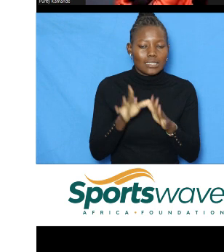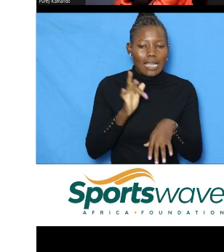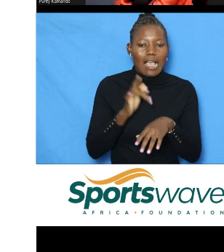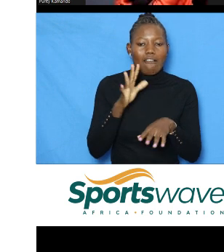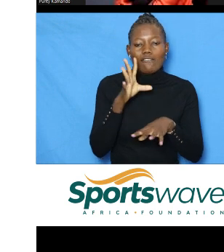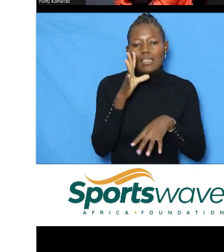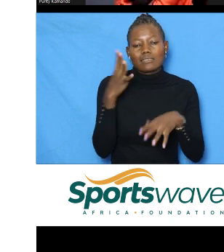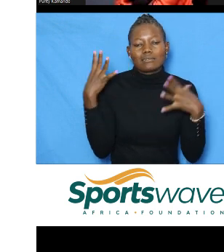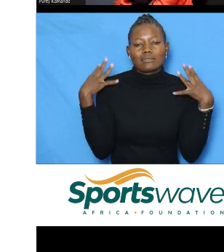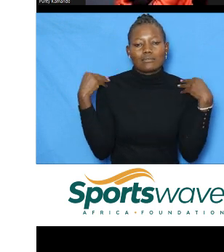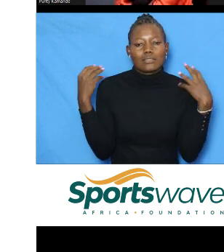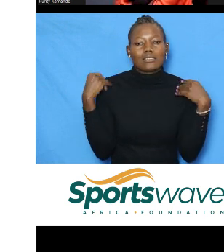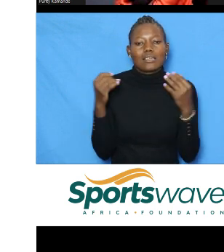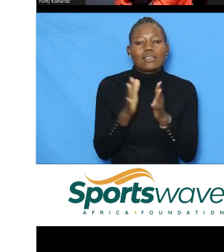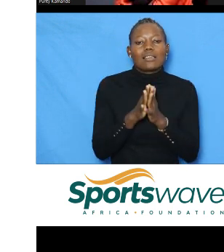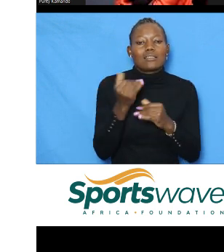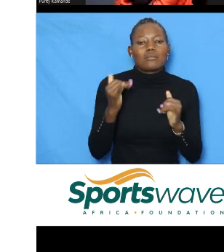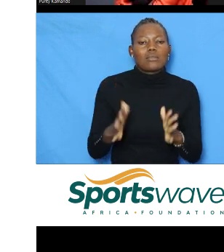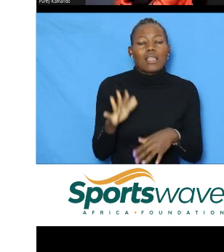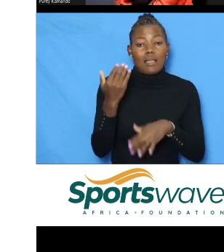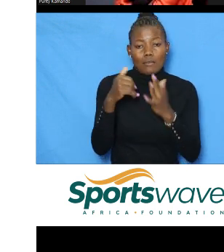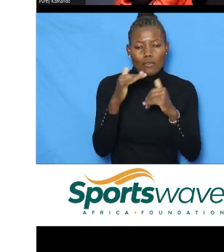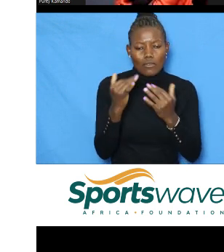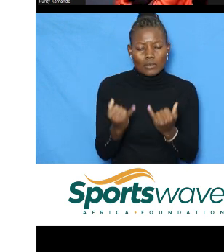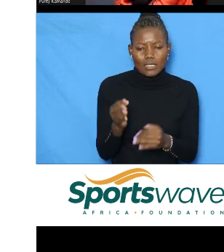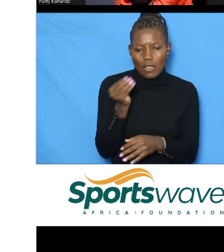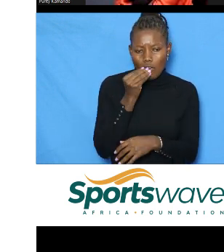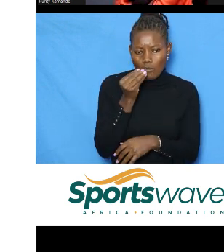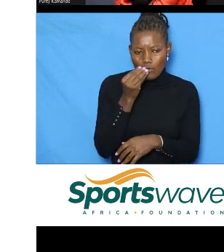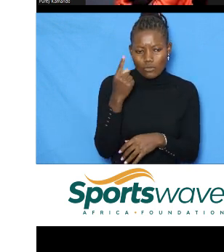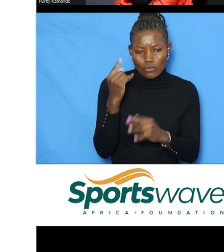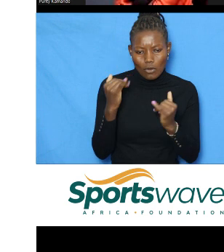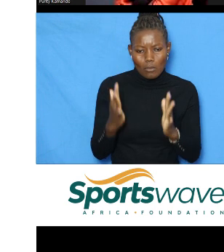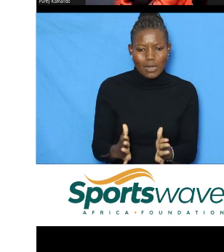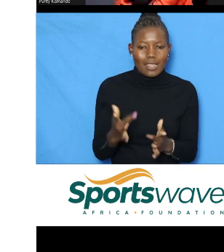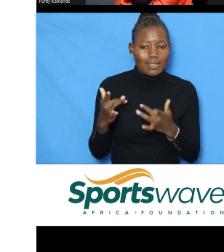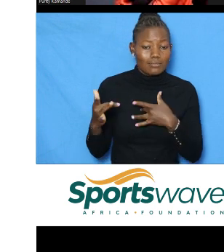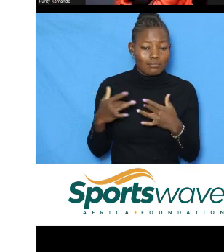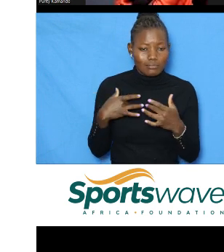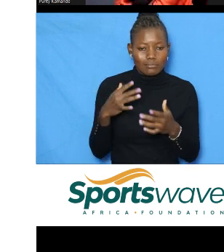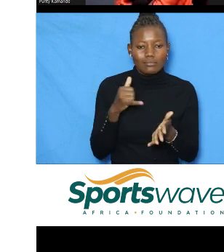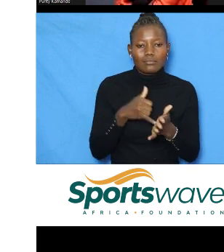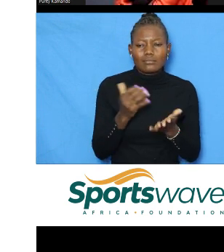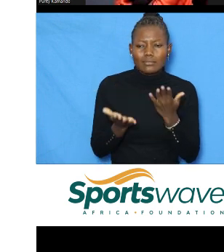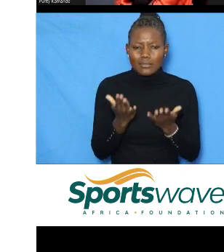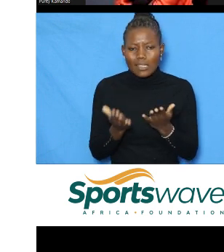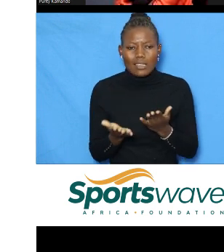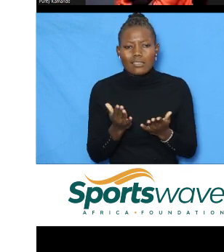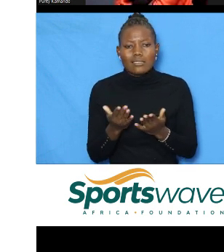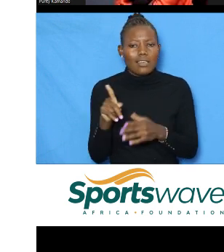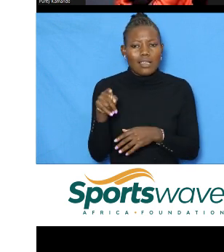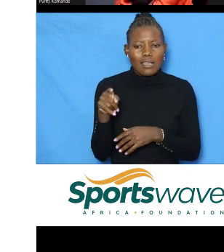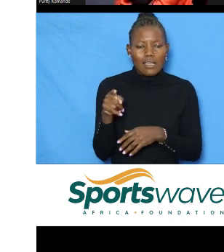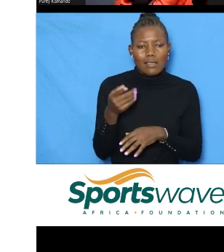athletic performance. So you will find that nutrition for athletes is usually an all-year consideration, it being either during pre-season